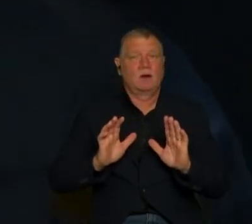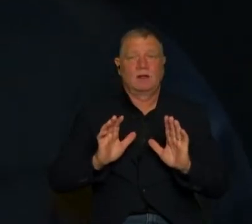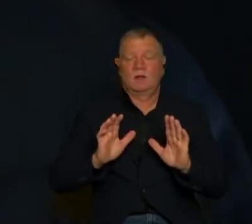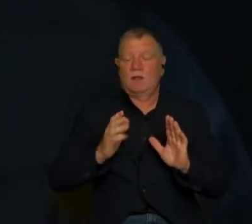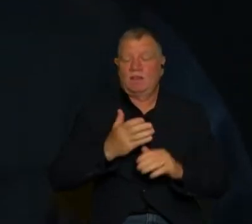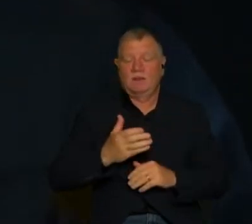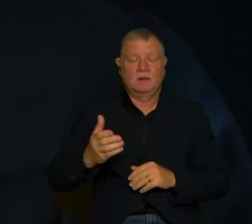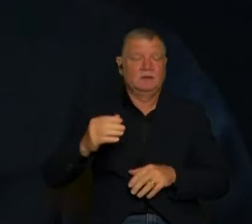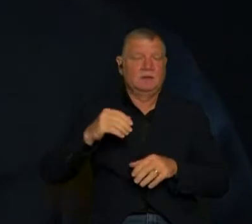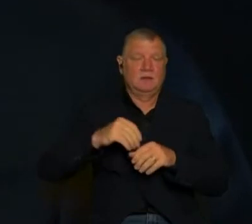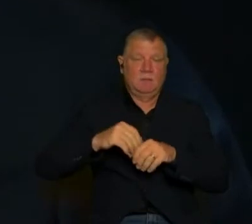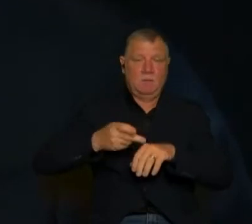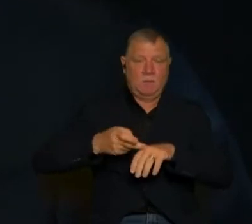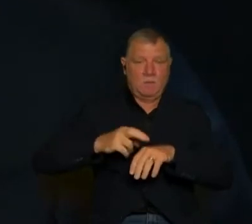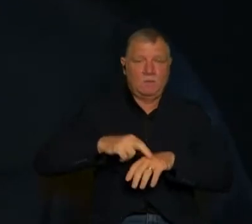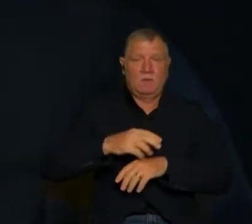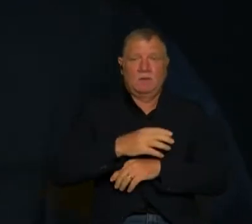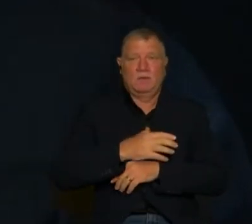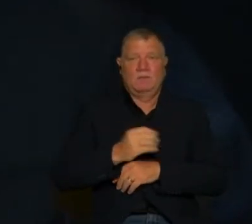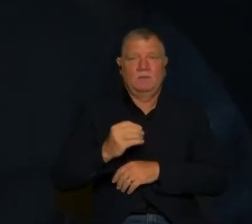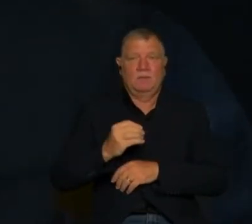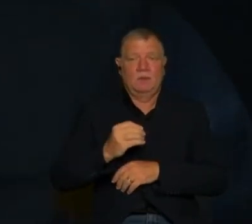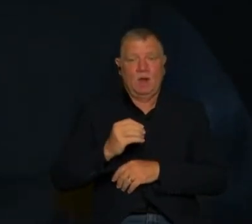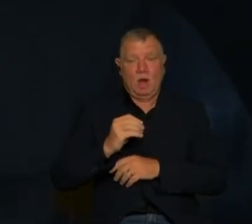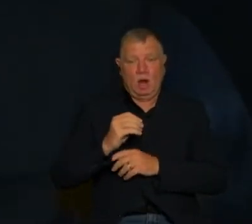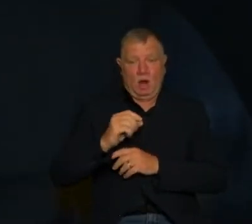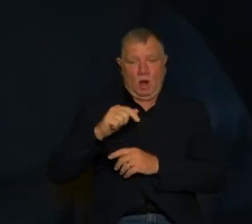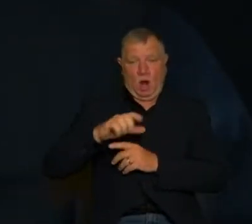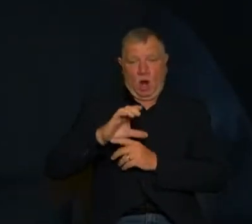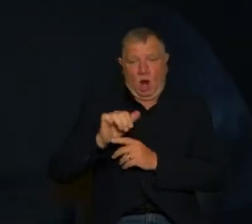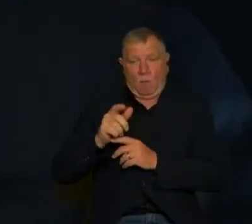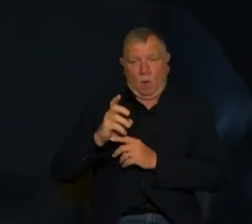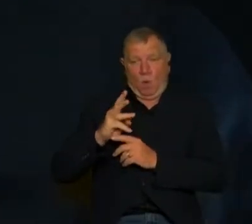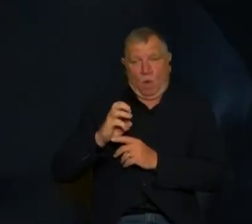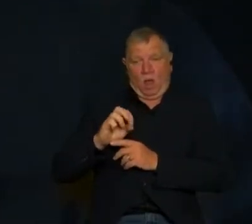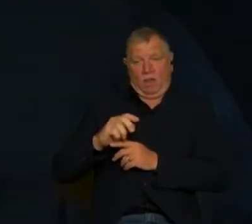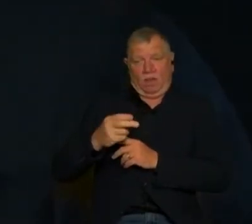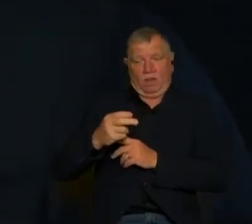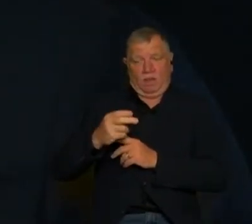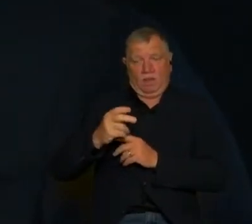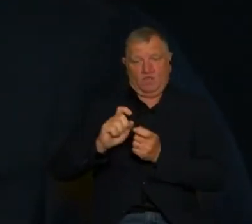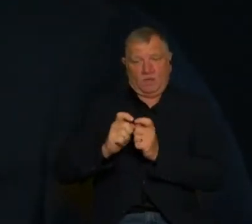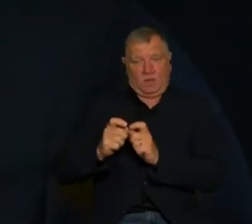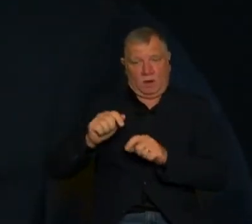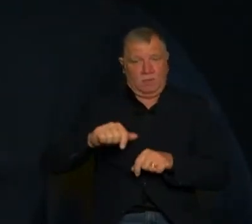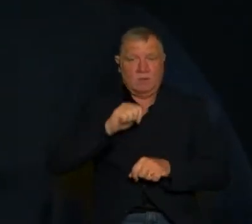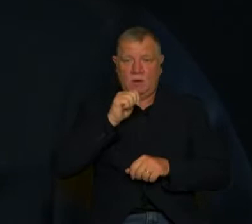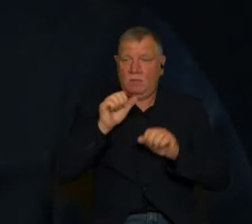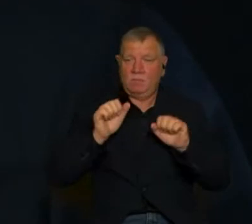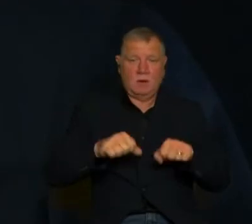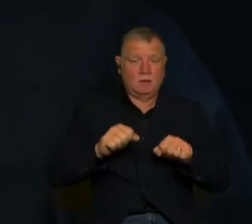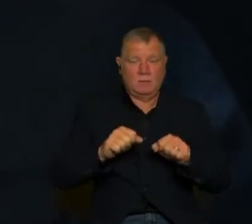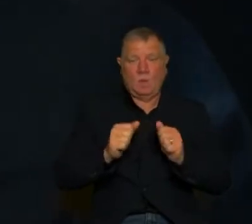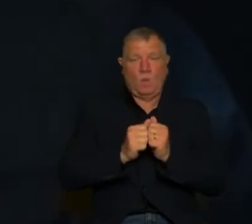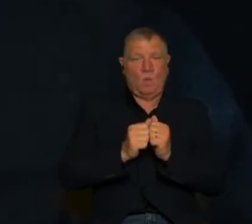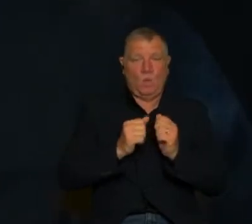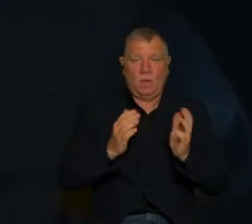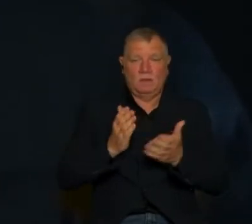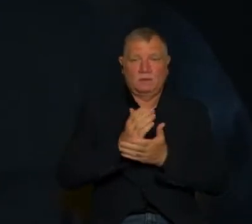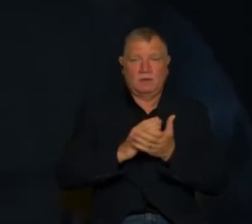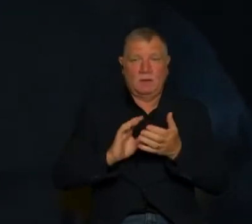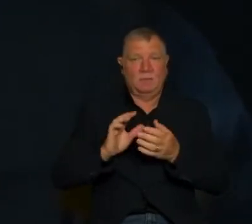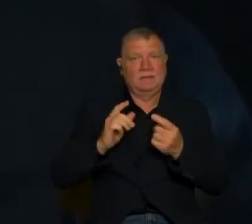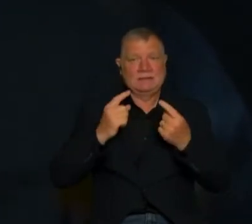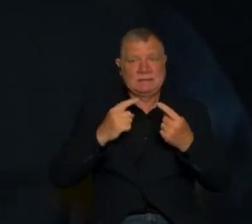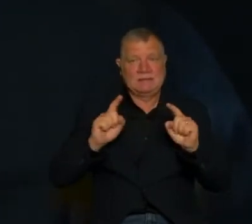extraordinary things for the people of Puerto Rico. The Commonwealth restructuring would not have been possible without some of